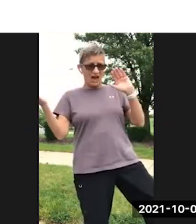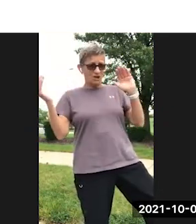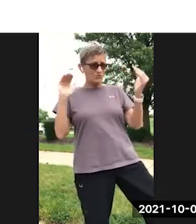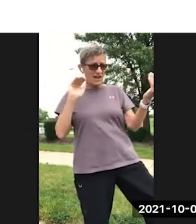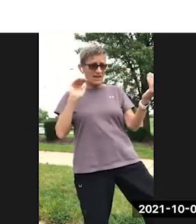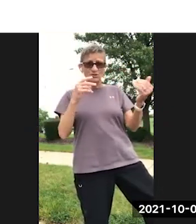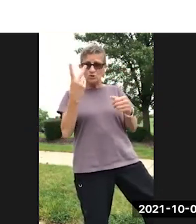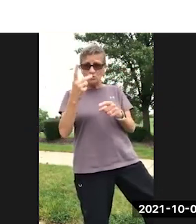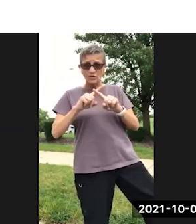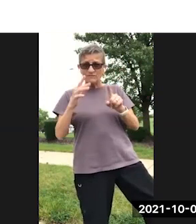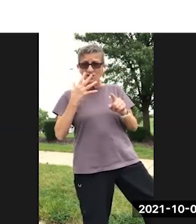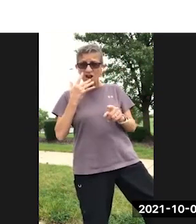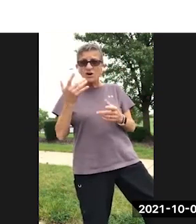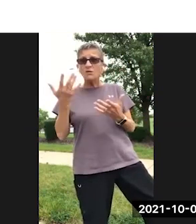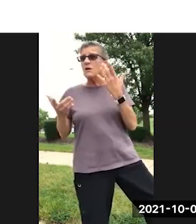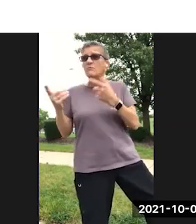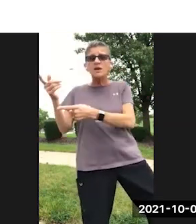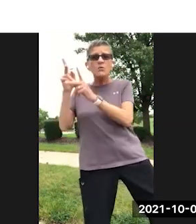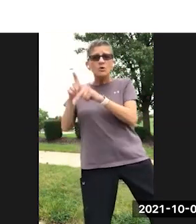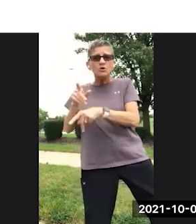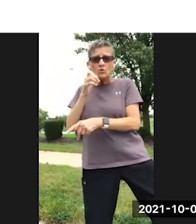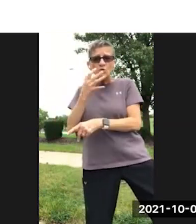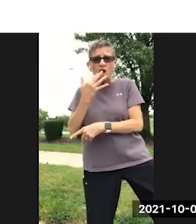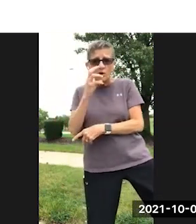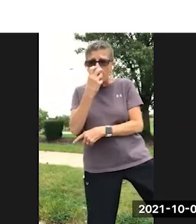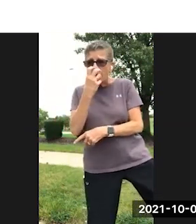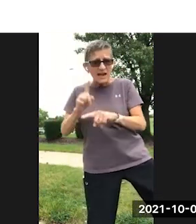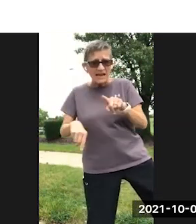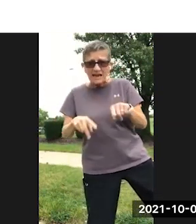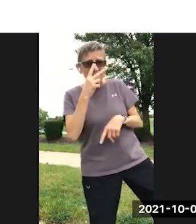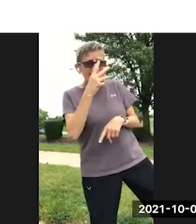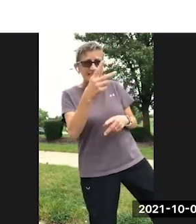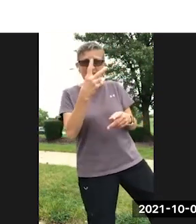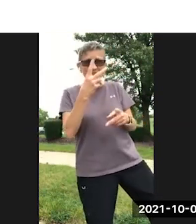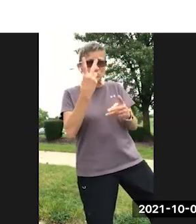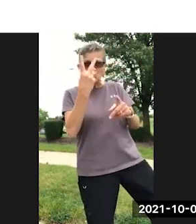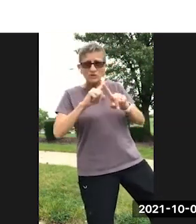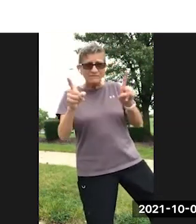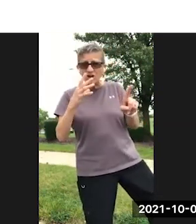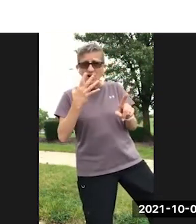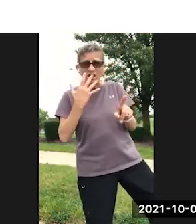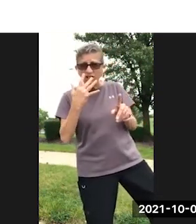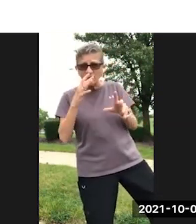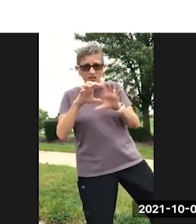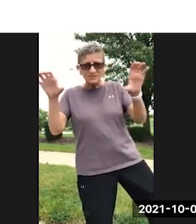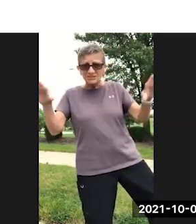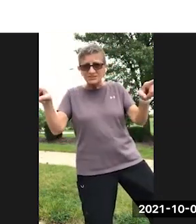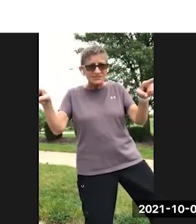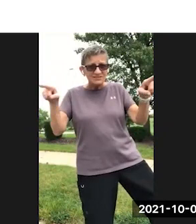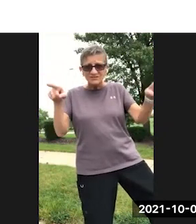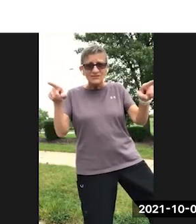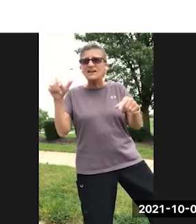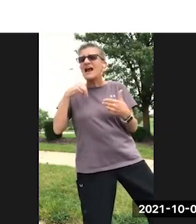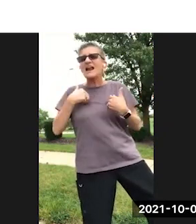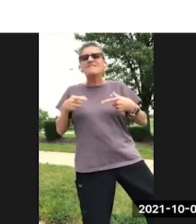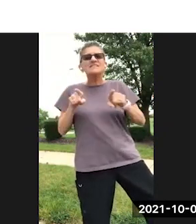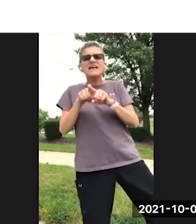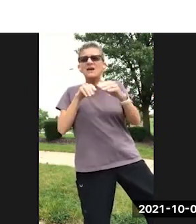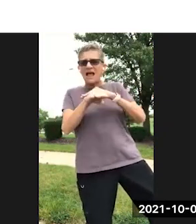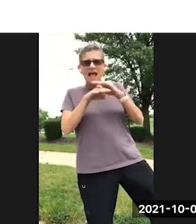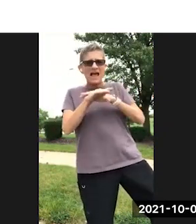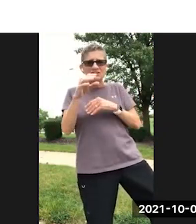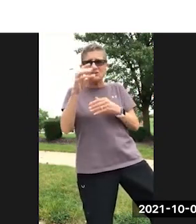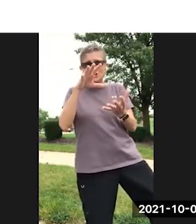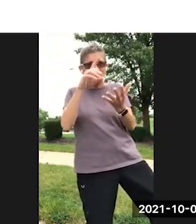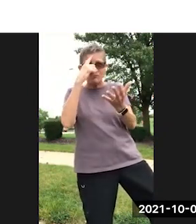colors that a colorblind student doesn't have the ability to distinguish between, then they would not have the same access to learning the contrast between